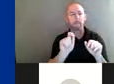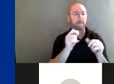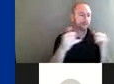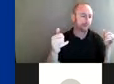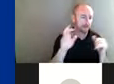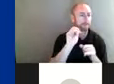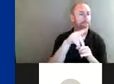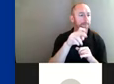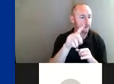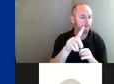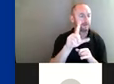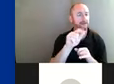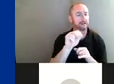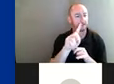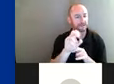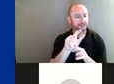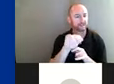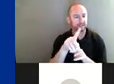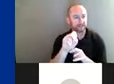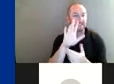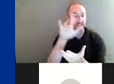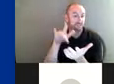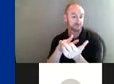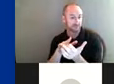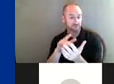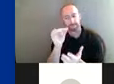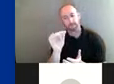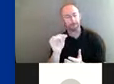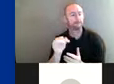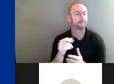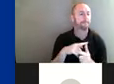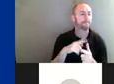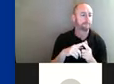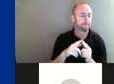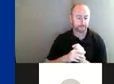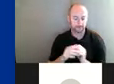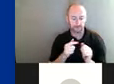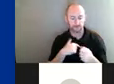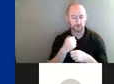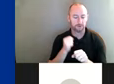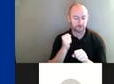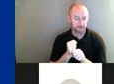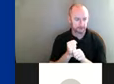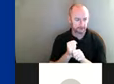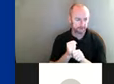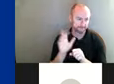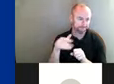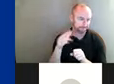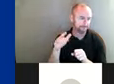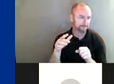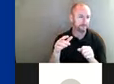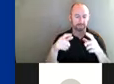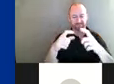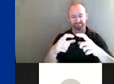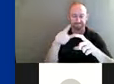landslide deposit, the dot is a centroid of the landslide, and then we created a circular